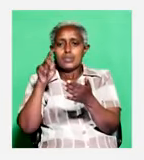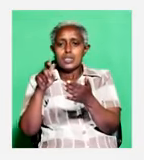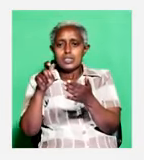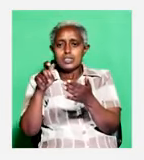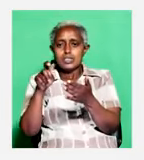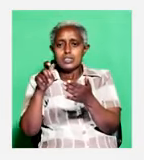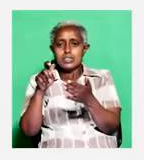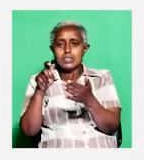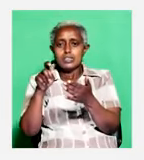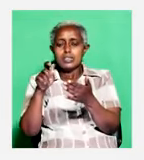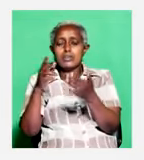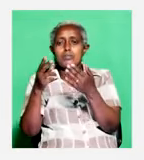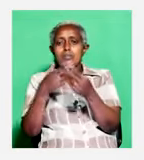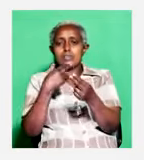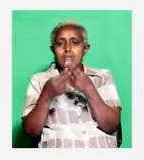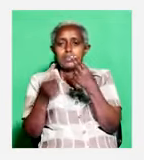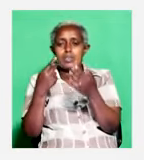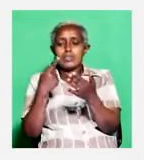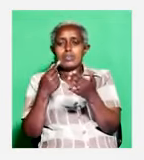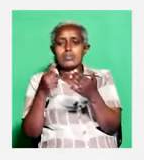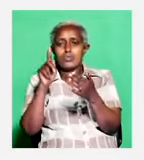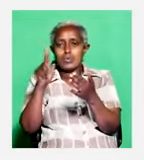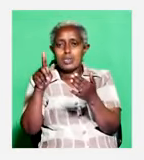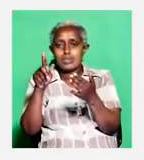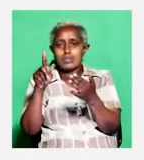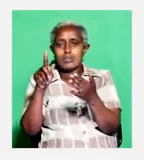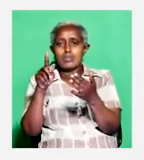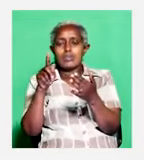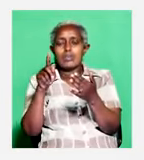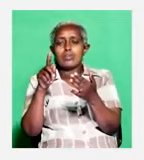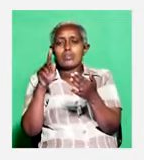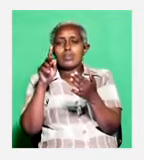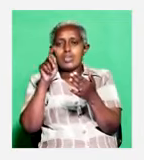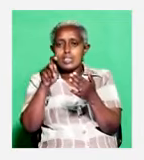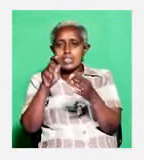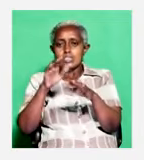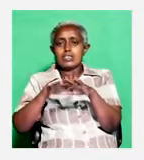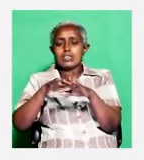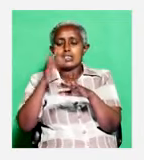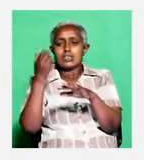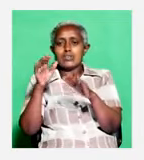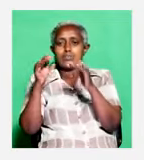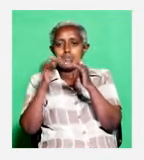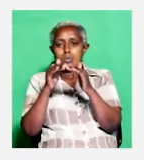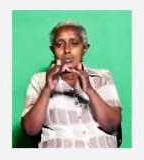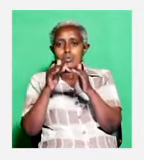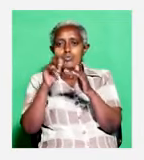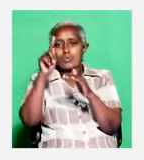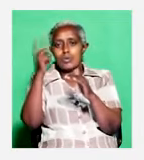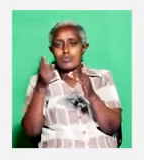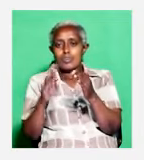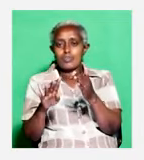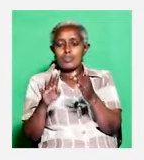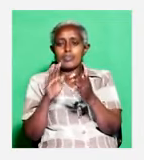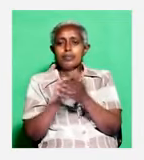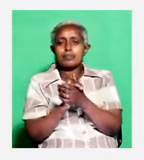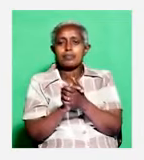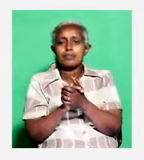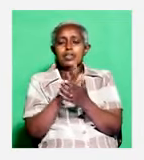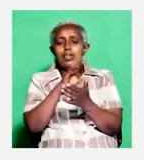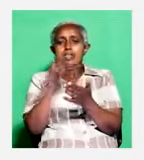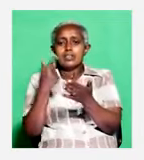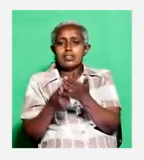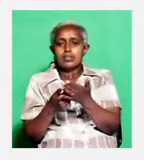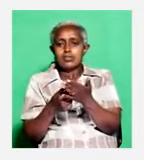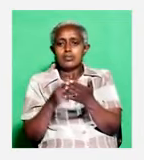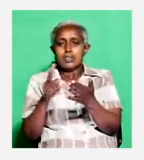4x, and multiply this, you get plus 1 for x greater than or equal to 1 over 4. And